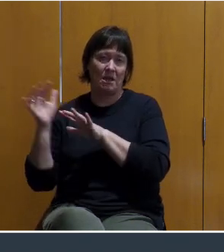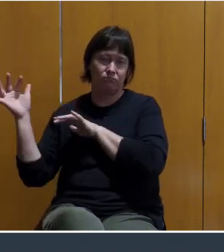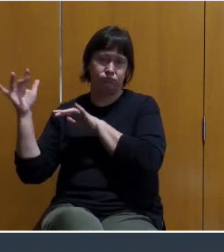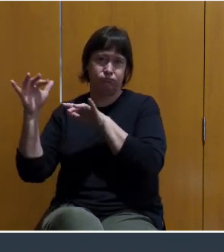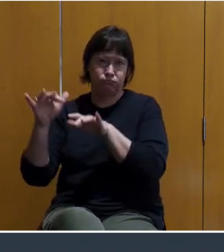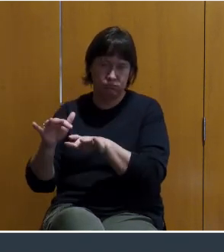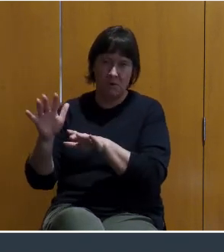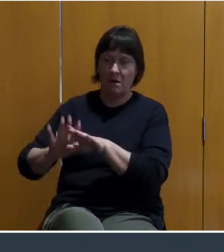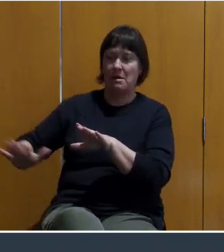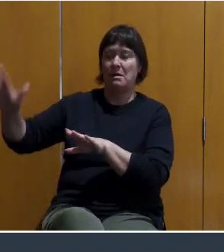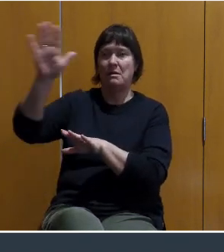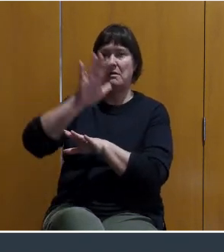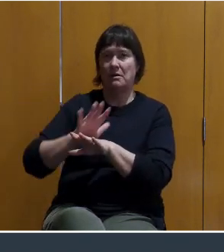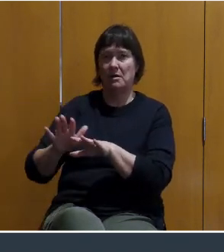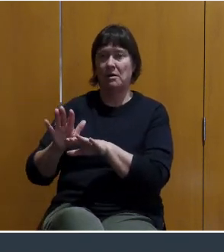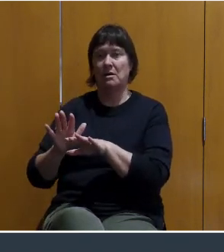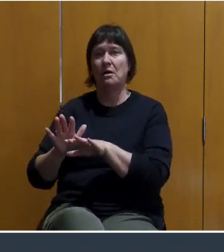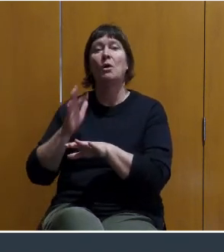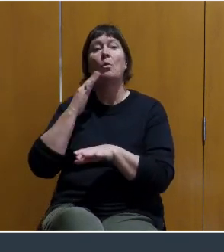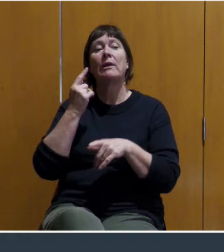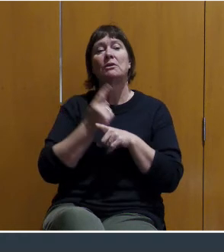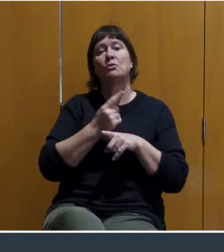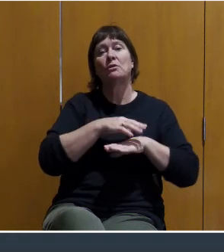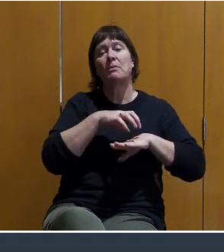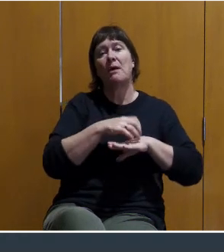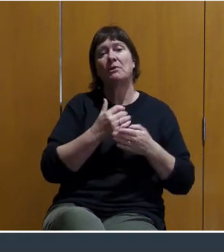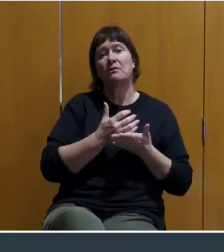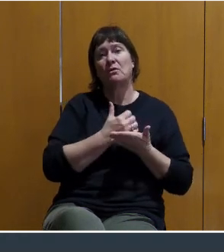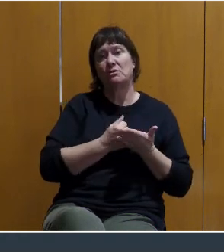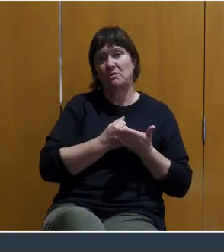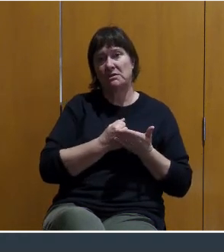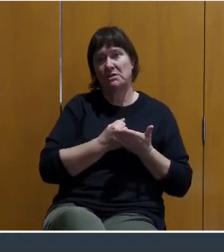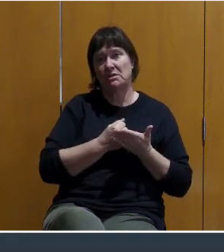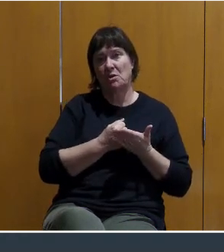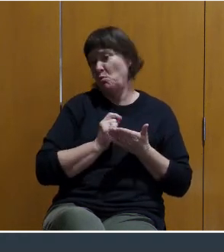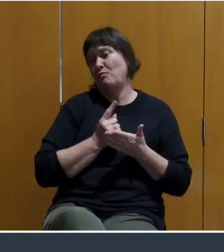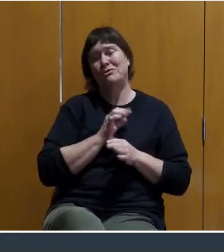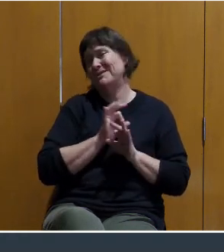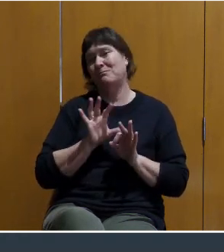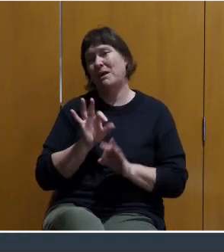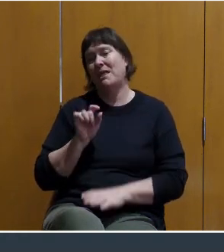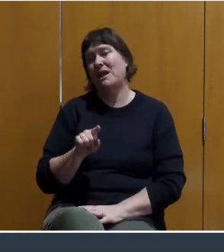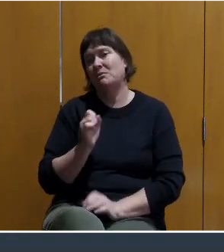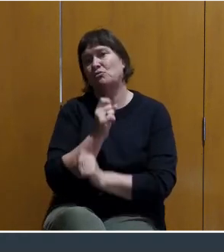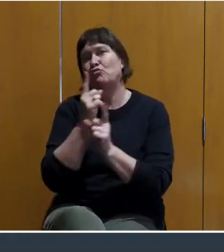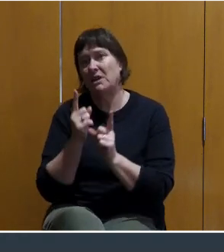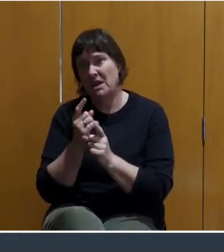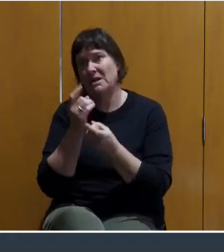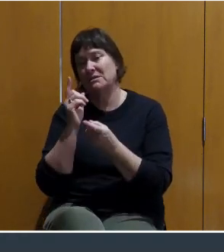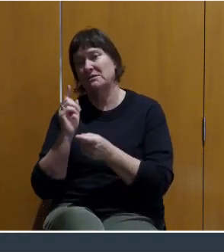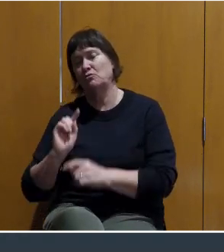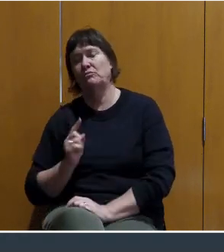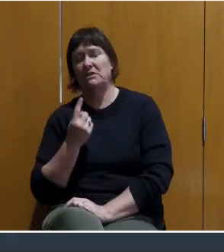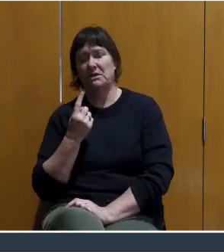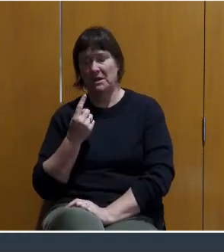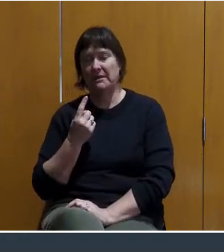think that is, after talking with Department of Conservation, that was not picked up in our original interactions with